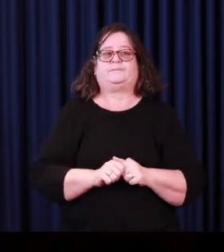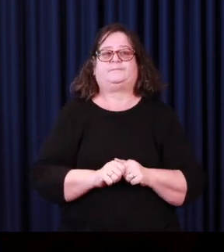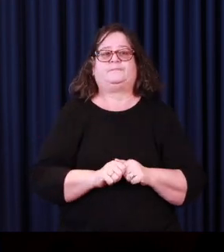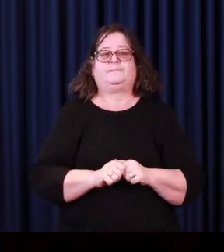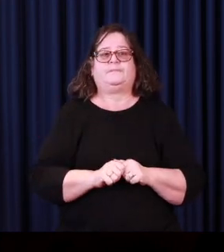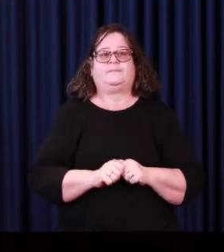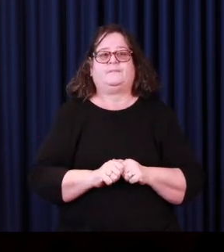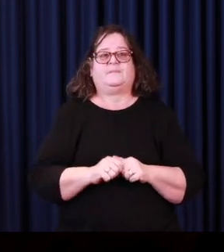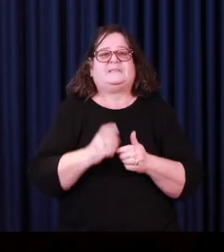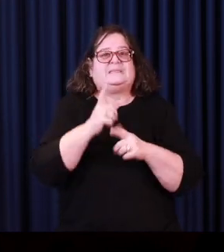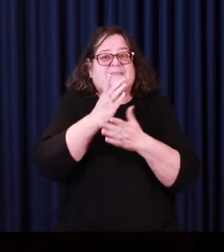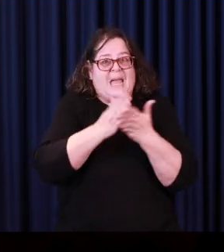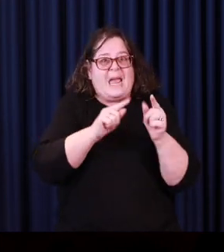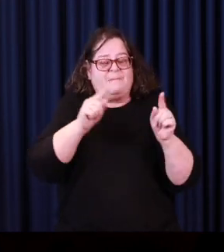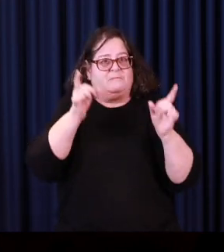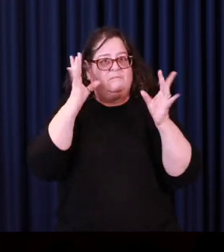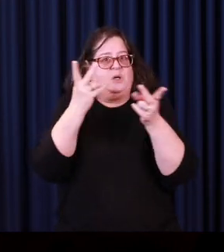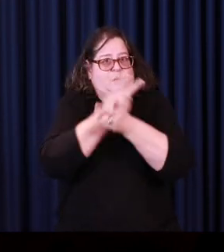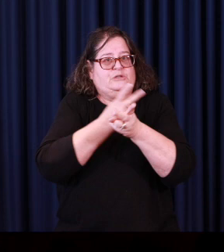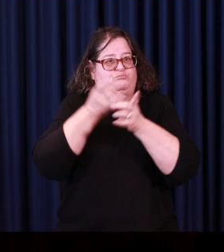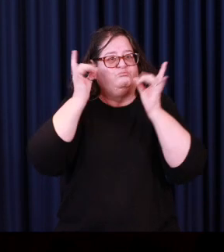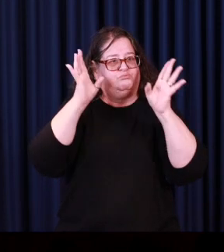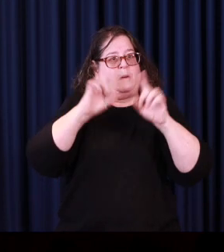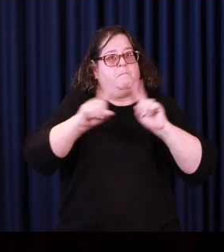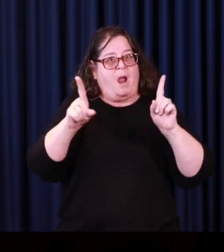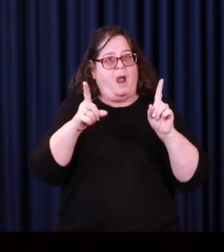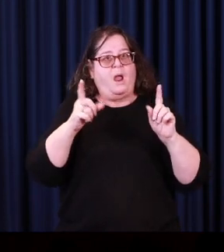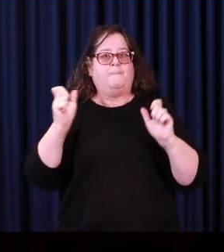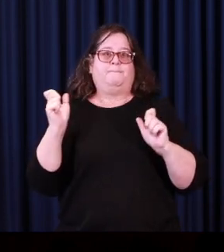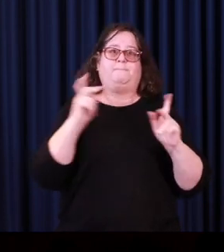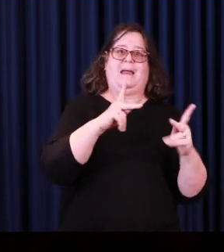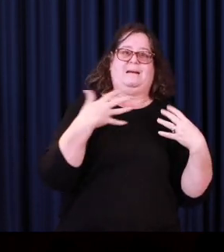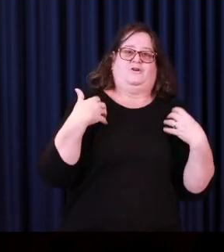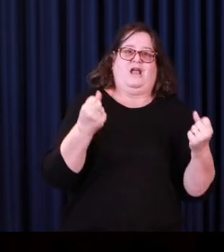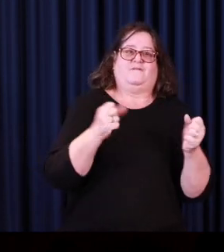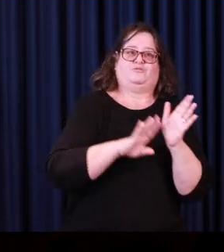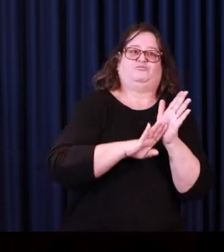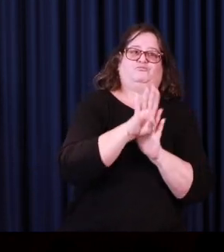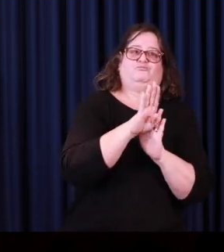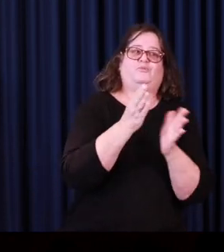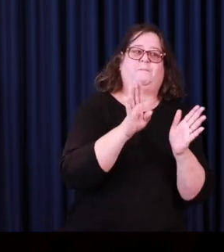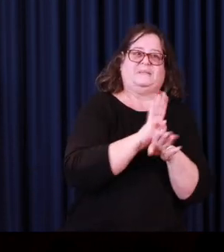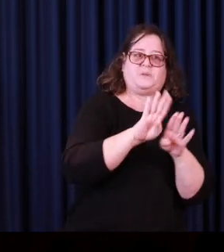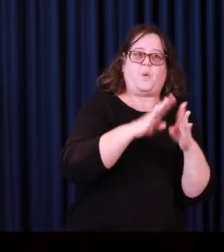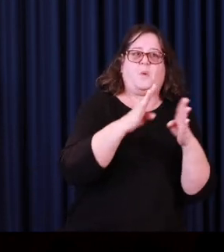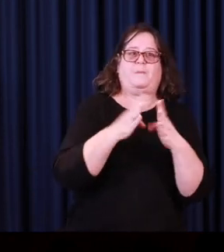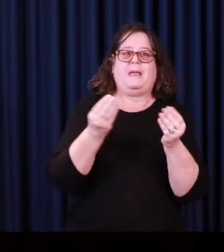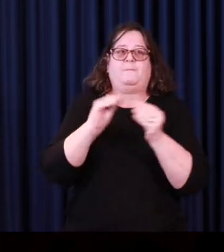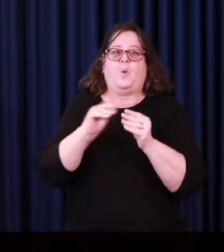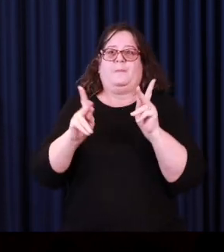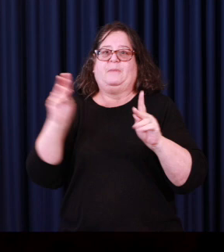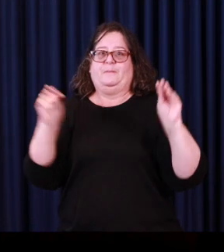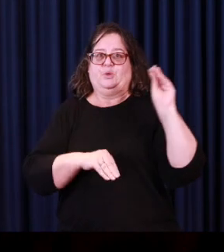we're recovering fast. New businesses and residents have been added by the thousands. At